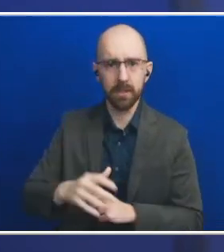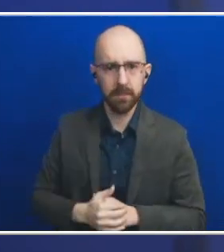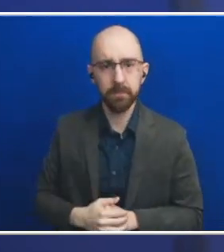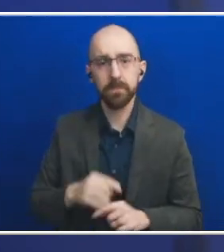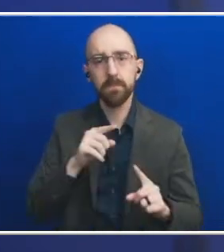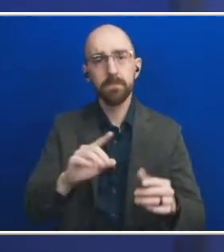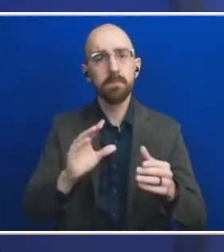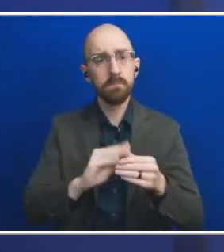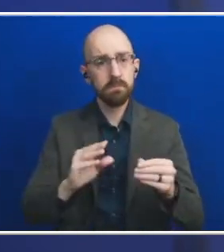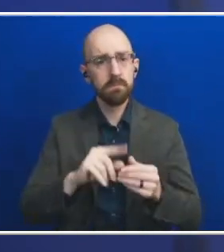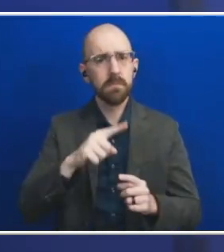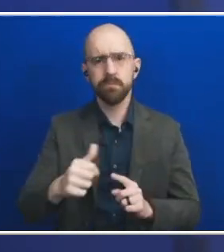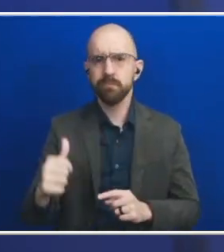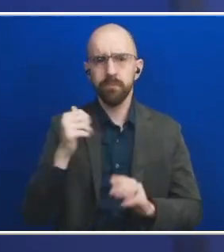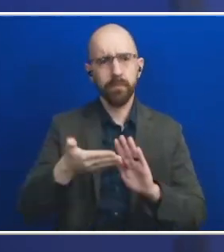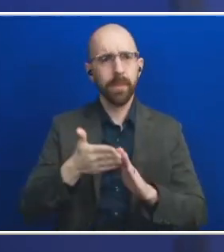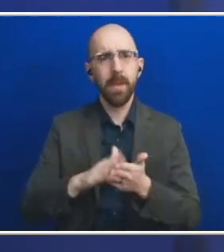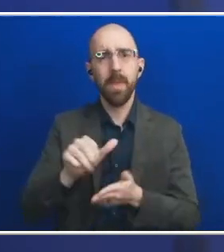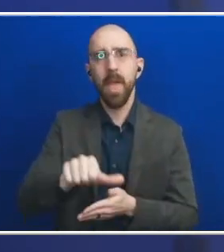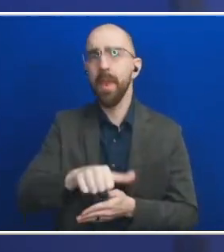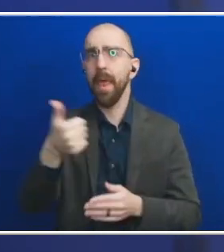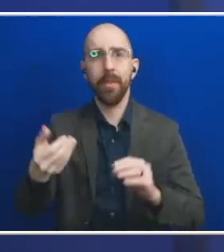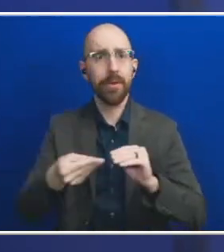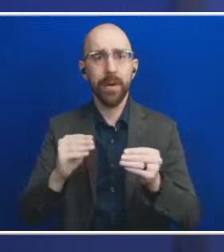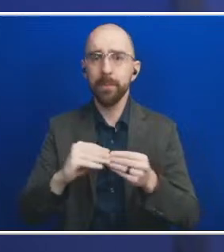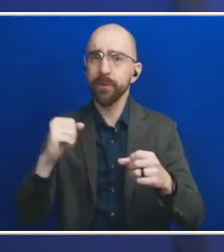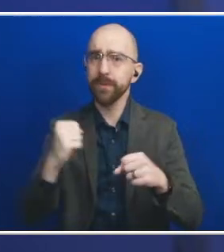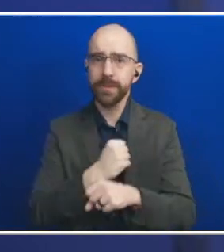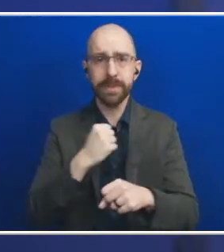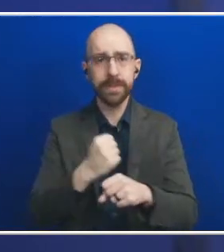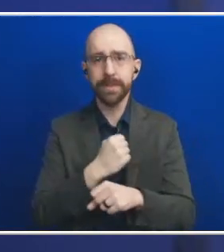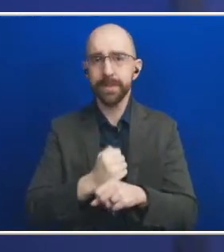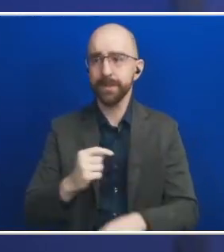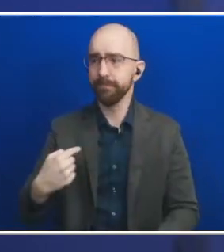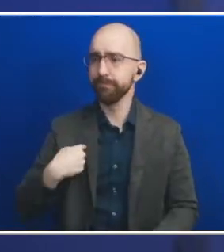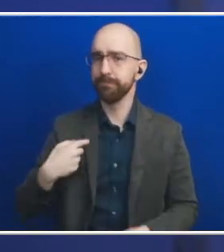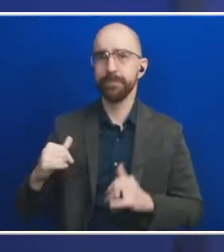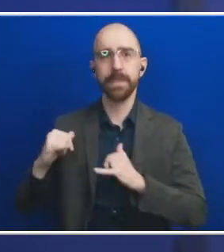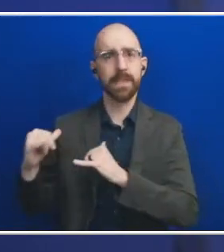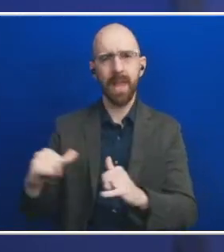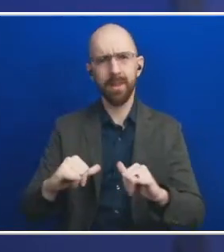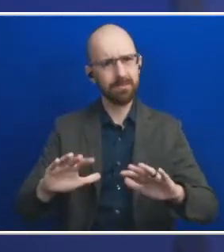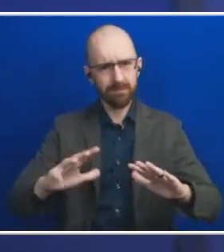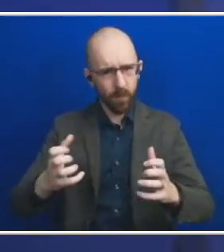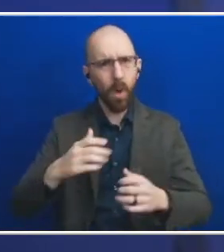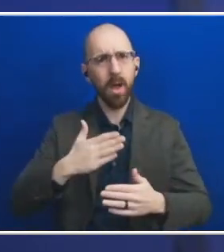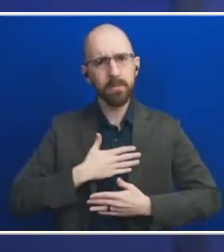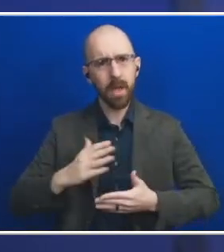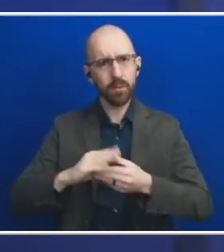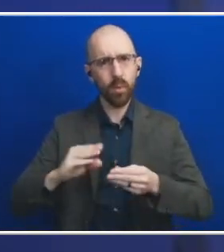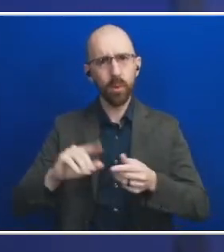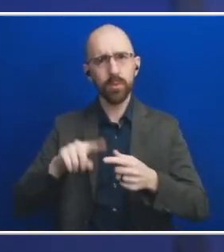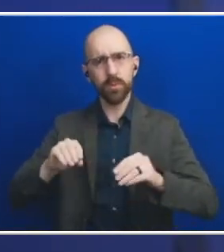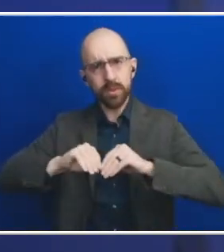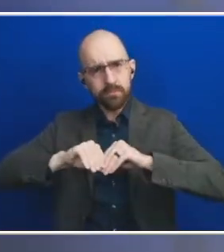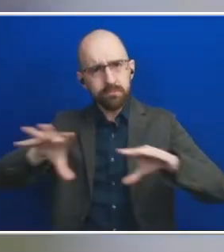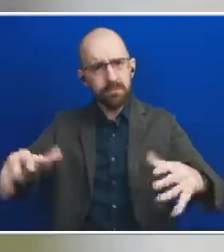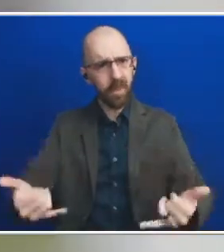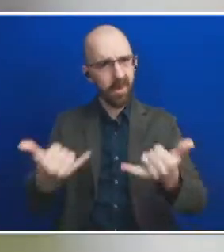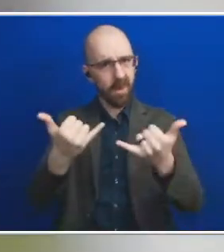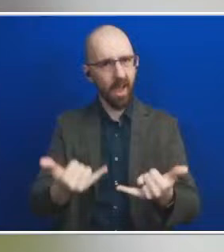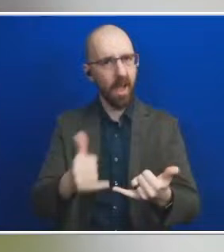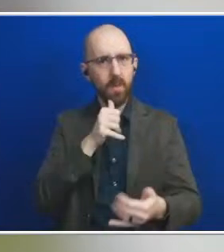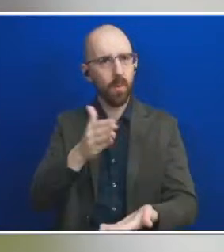become just another number, just another case. He wants his story to reach others now, and he is not stopping until it does.